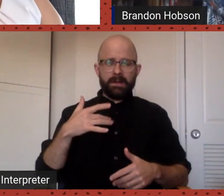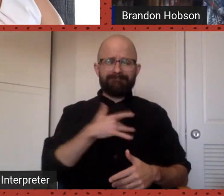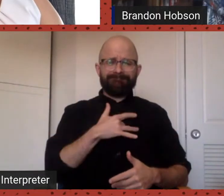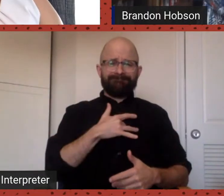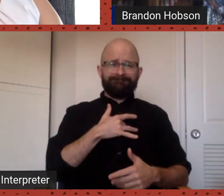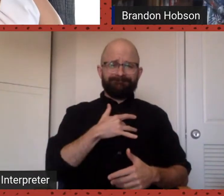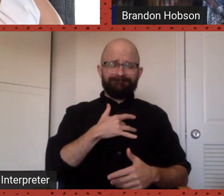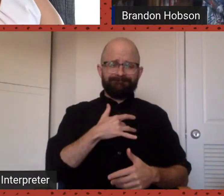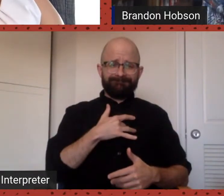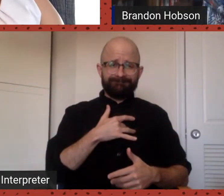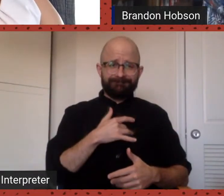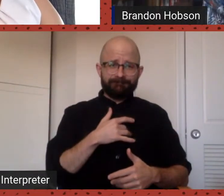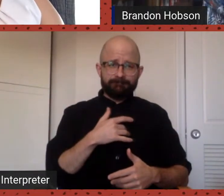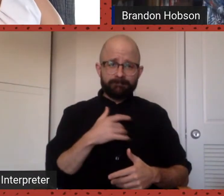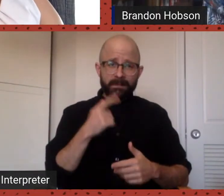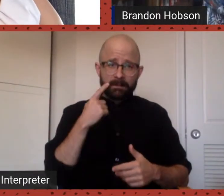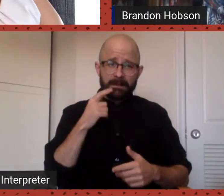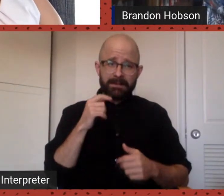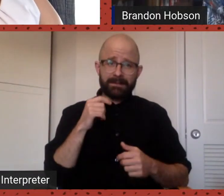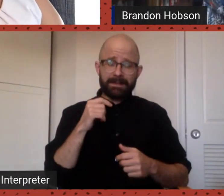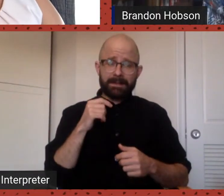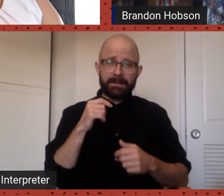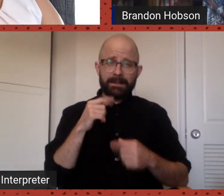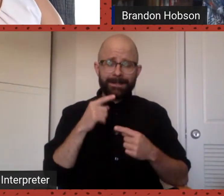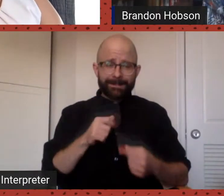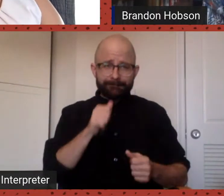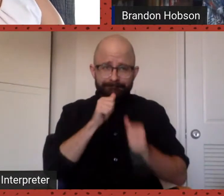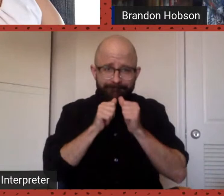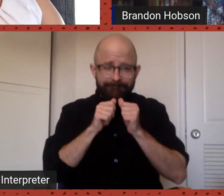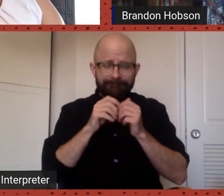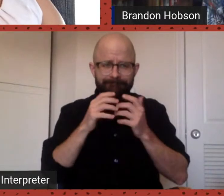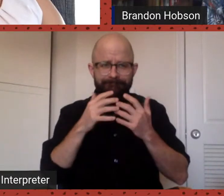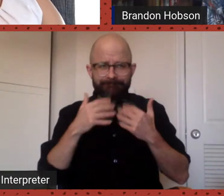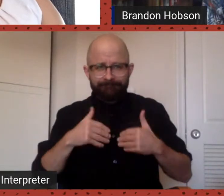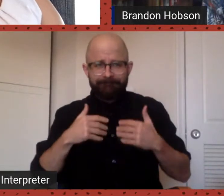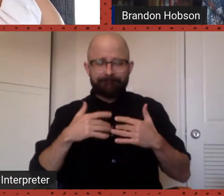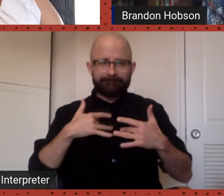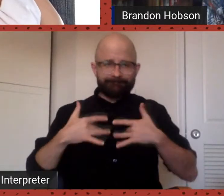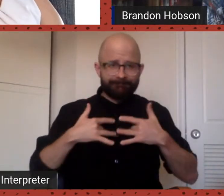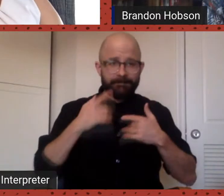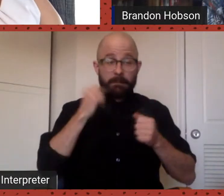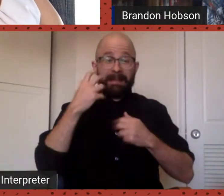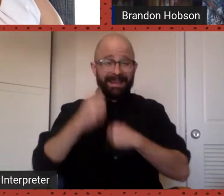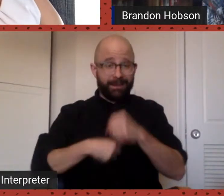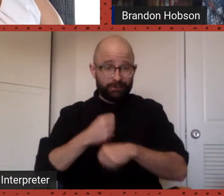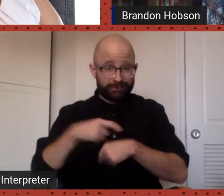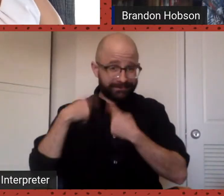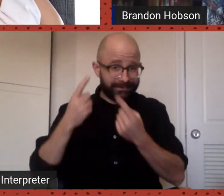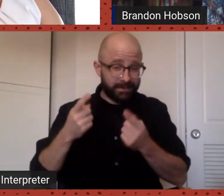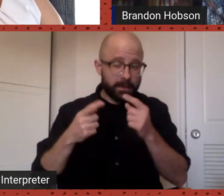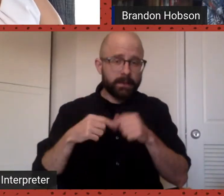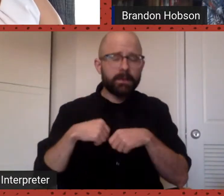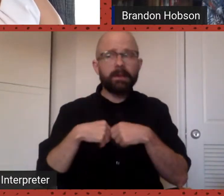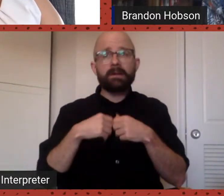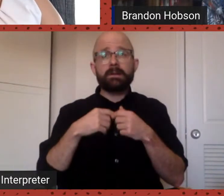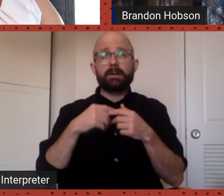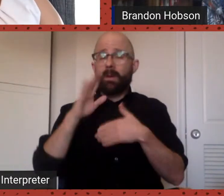many years. So all that's to say is that I wanted to write a novel that sort